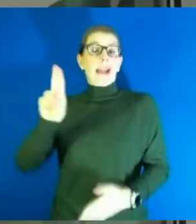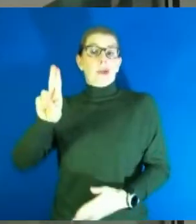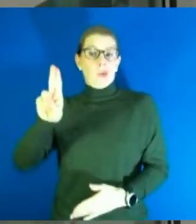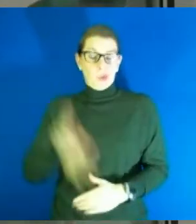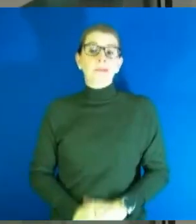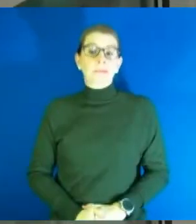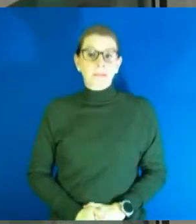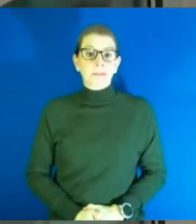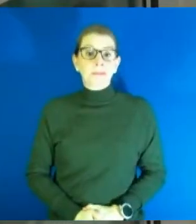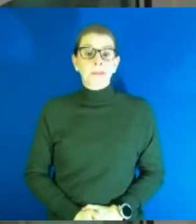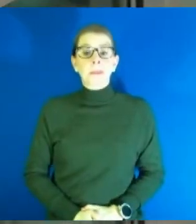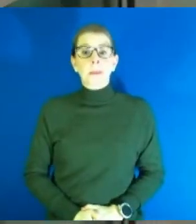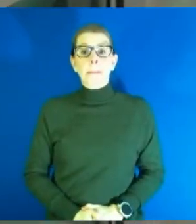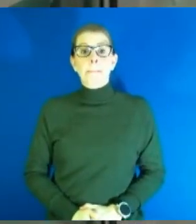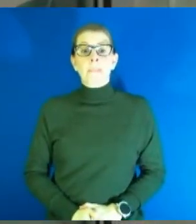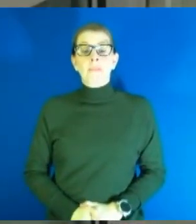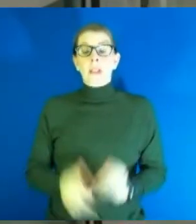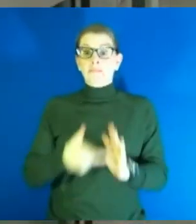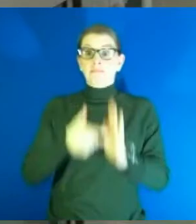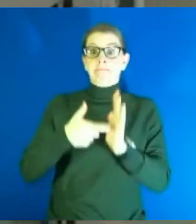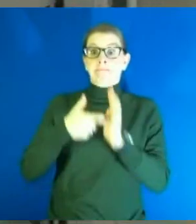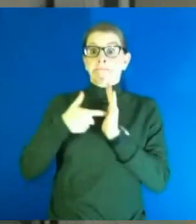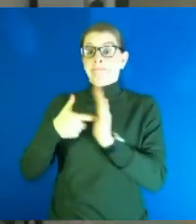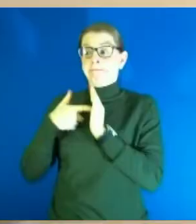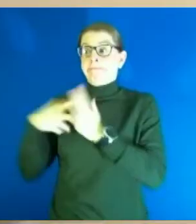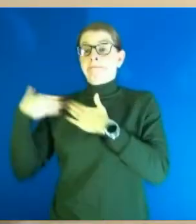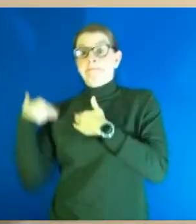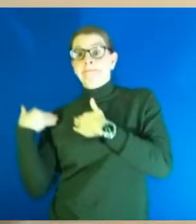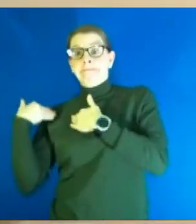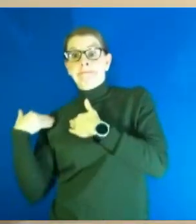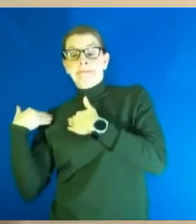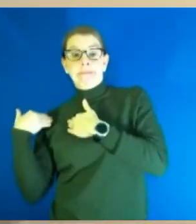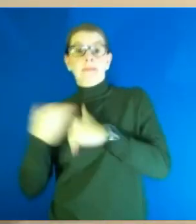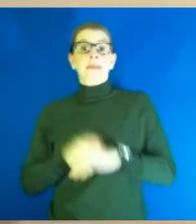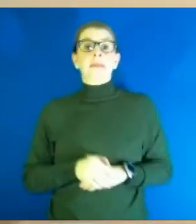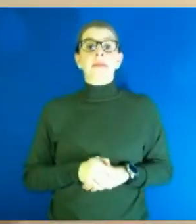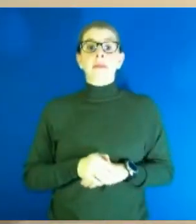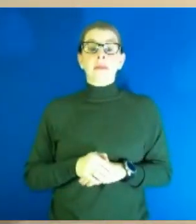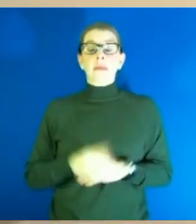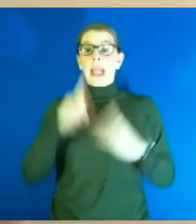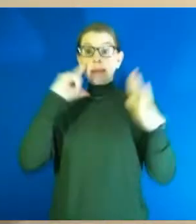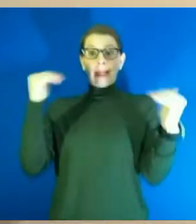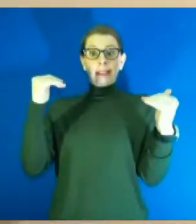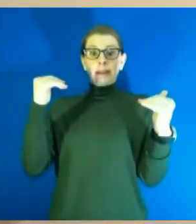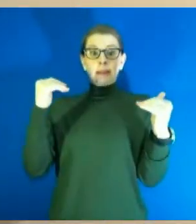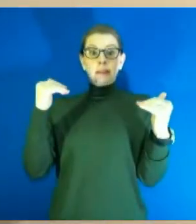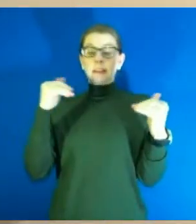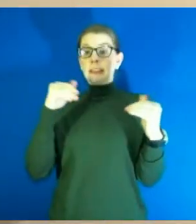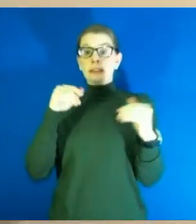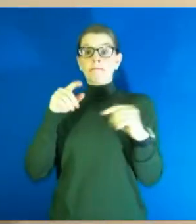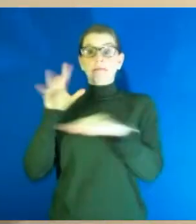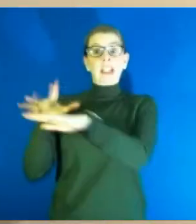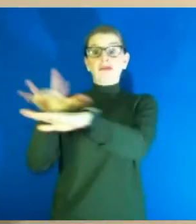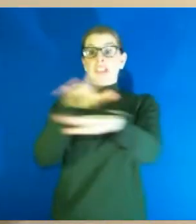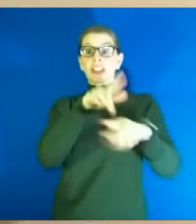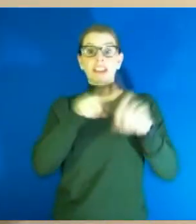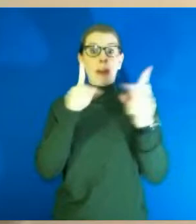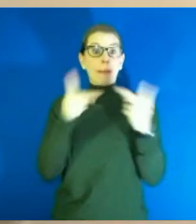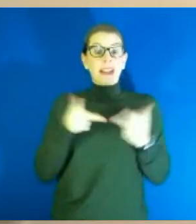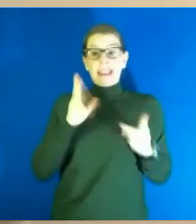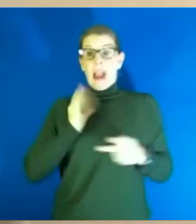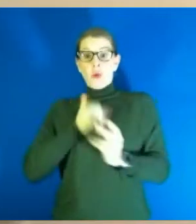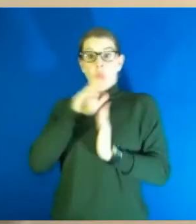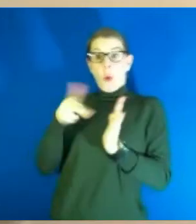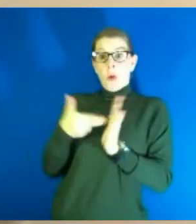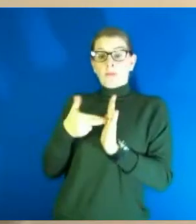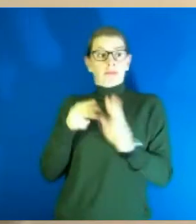Health System. There's a lot of demands that are met on us. Specifically, we're just expected to be in so many different places at once, and our role is to kind of gauge